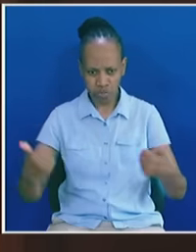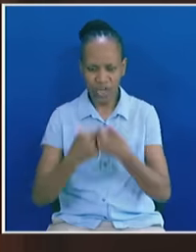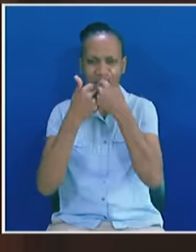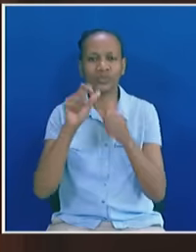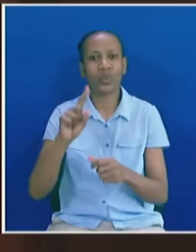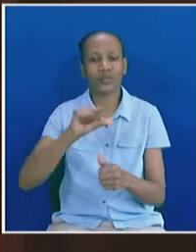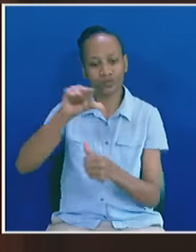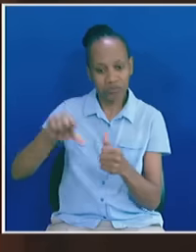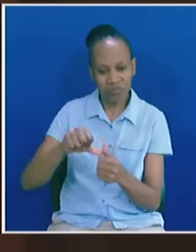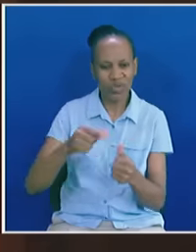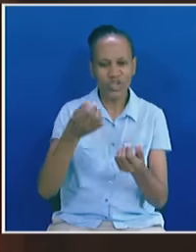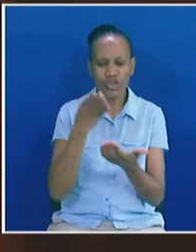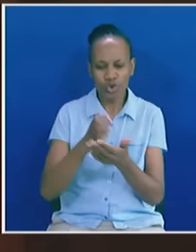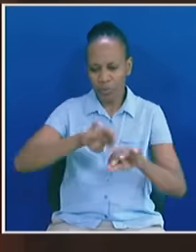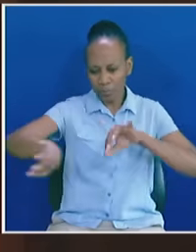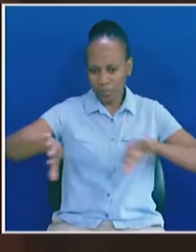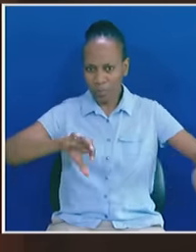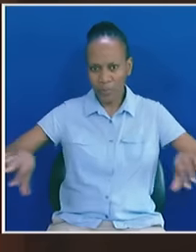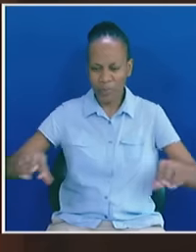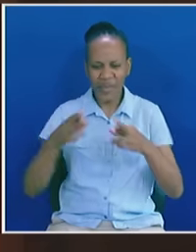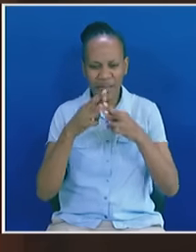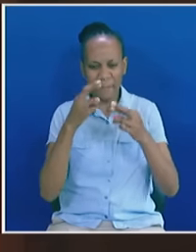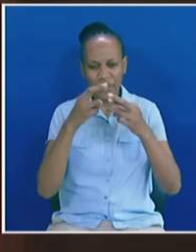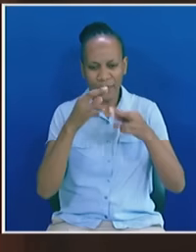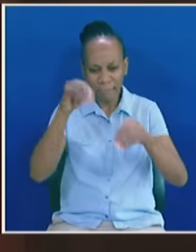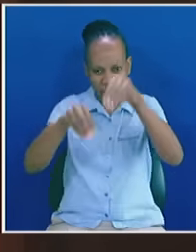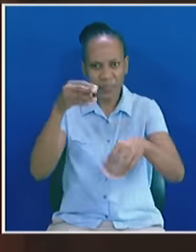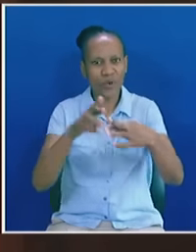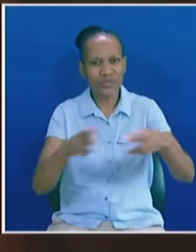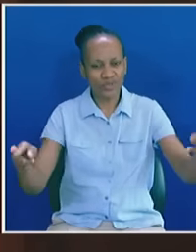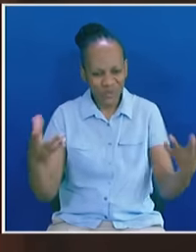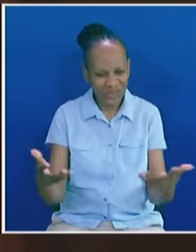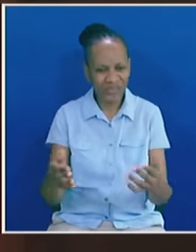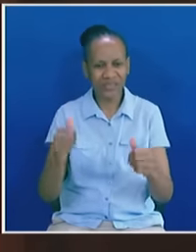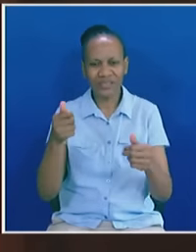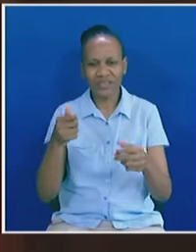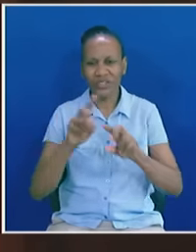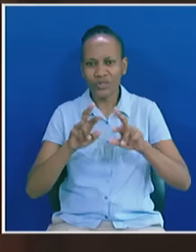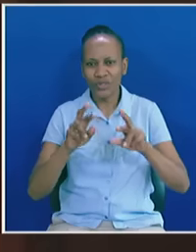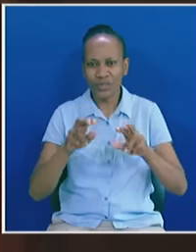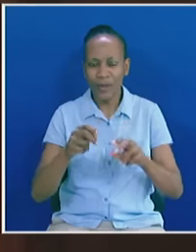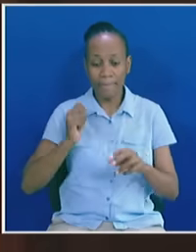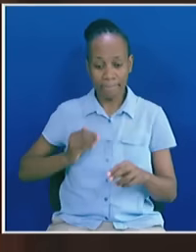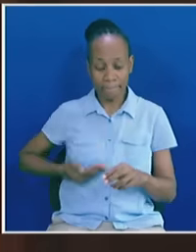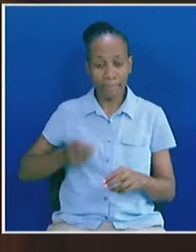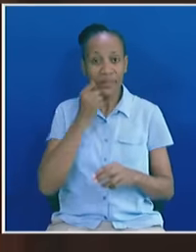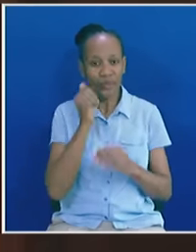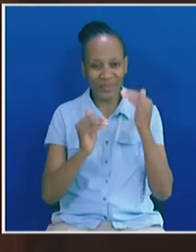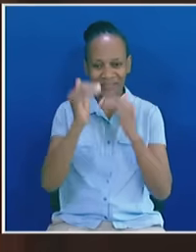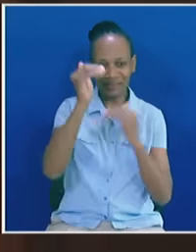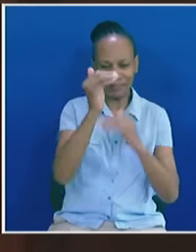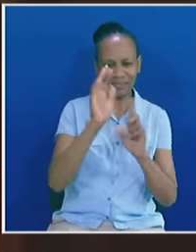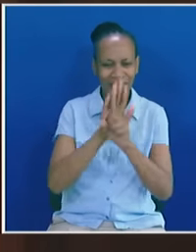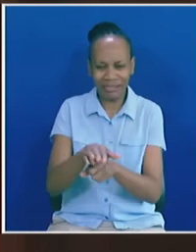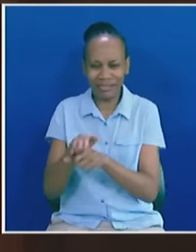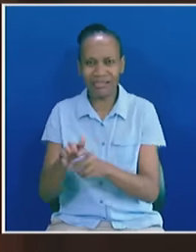exclusion, competition over natural and mineral resources, proliferation of weapons, gender and income inequalities, discrimination